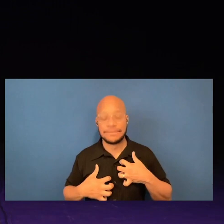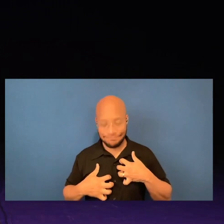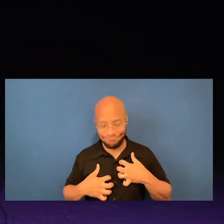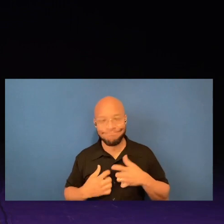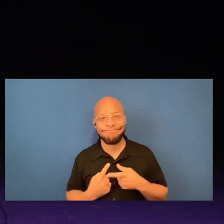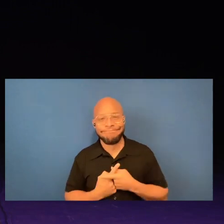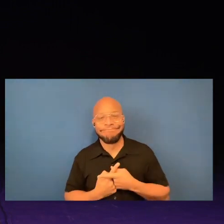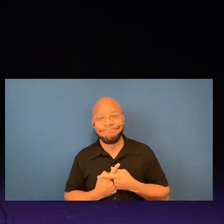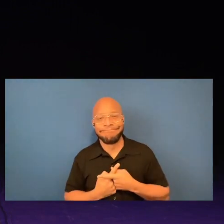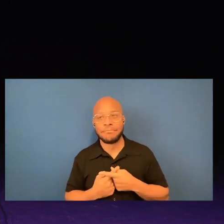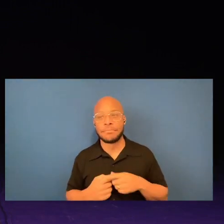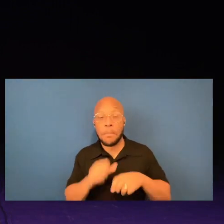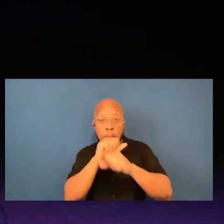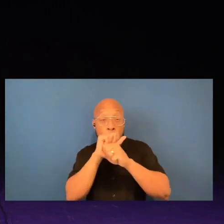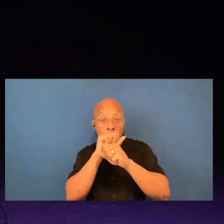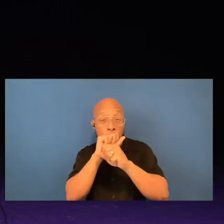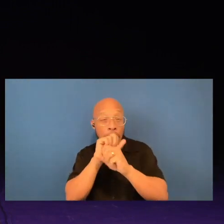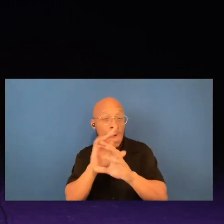Blessings are...